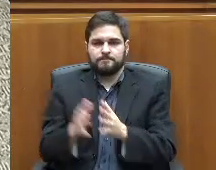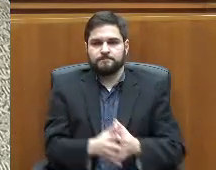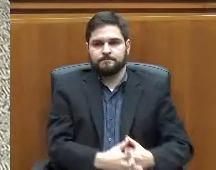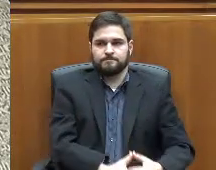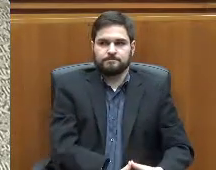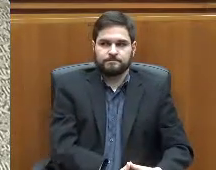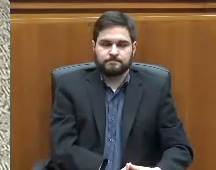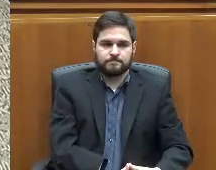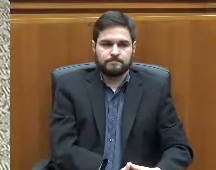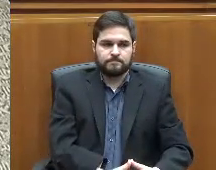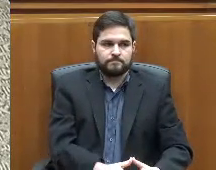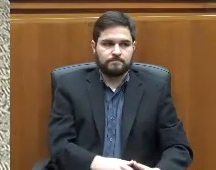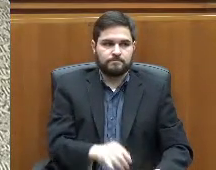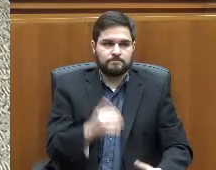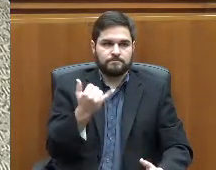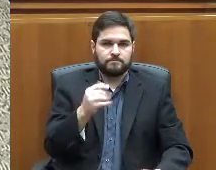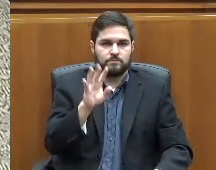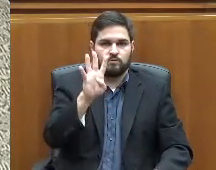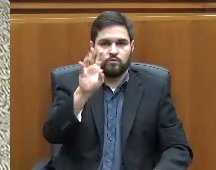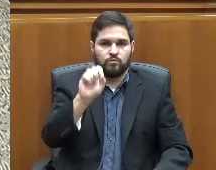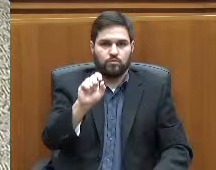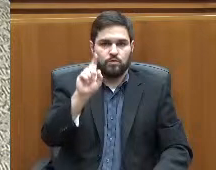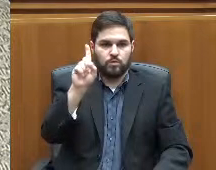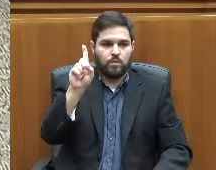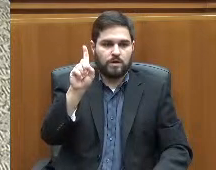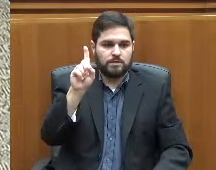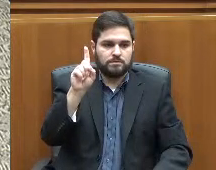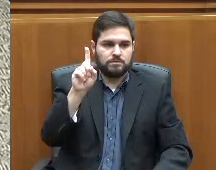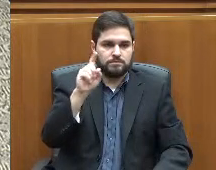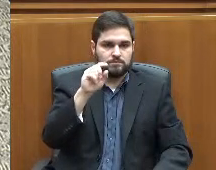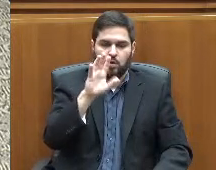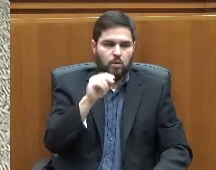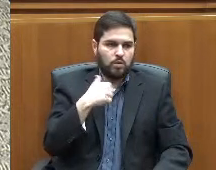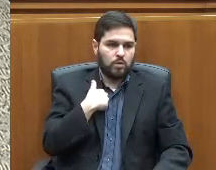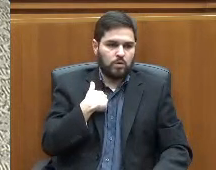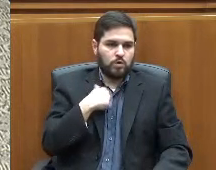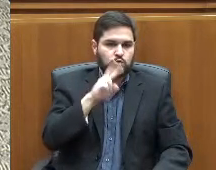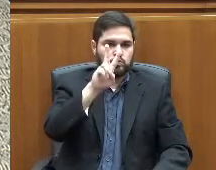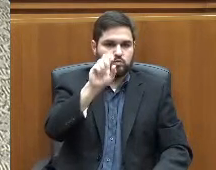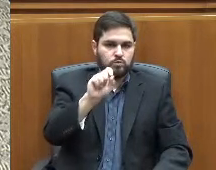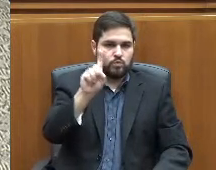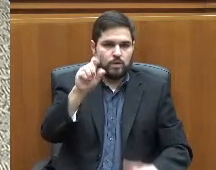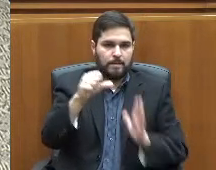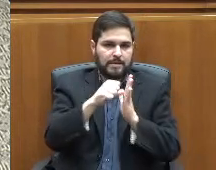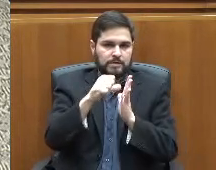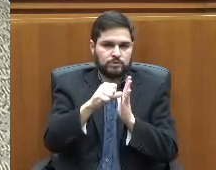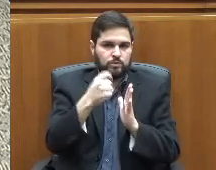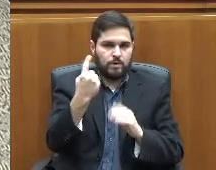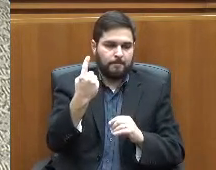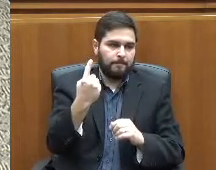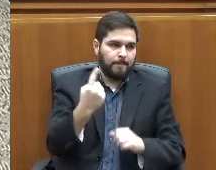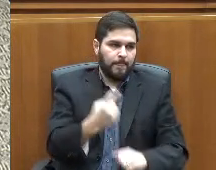Which is item 4.1, no, 2.1, excuse me, page 1.